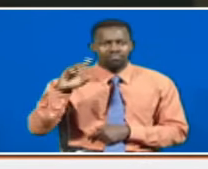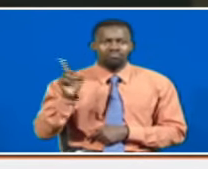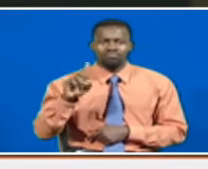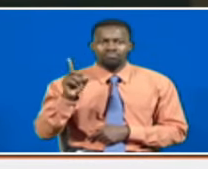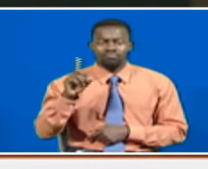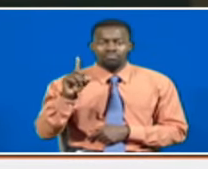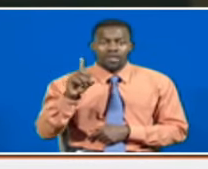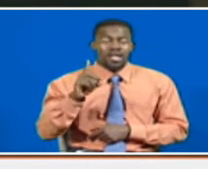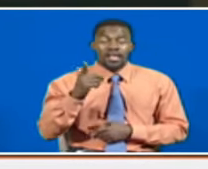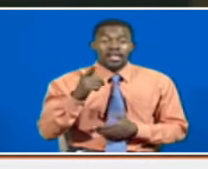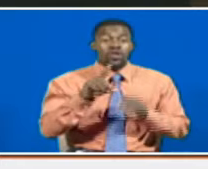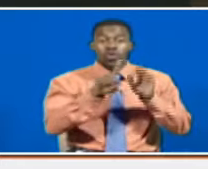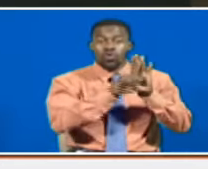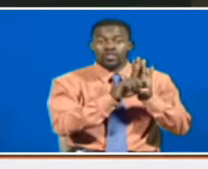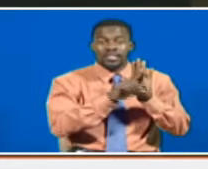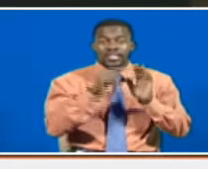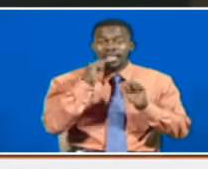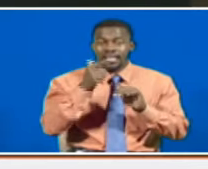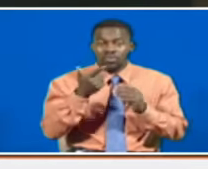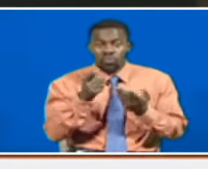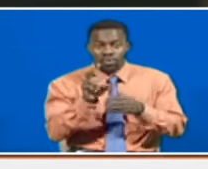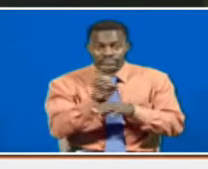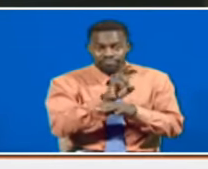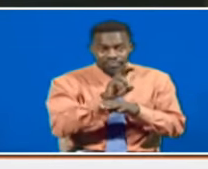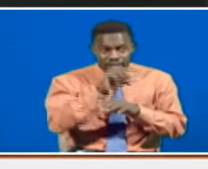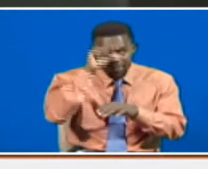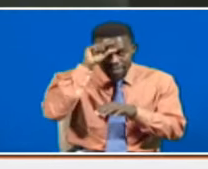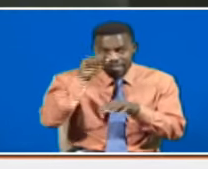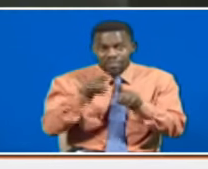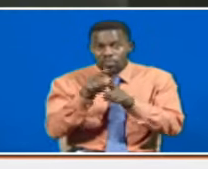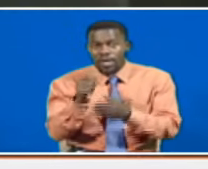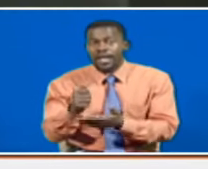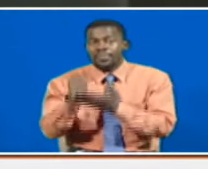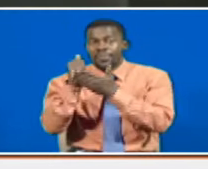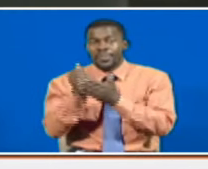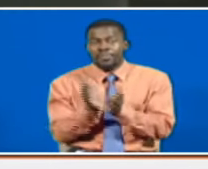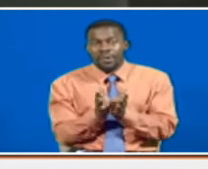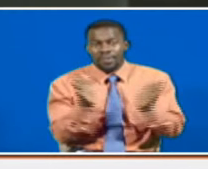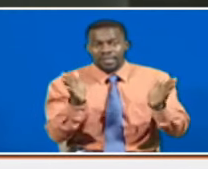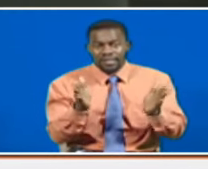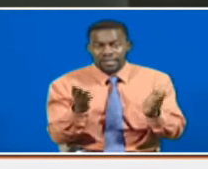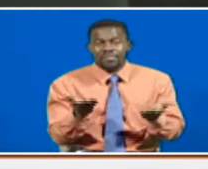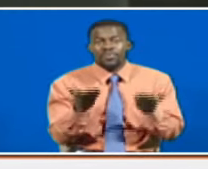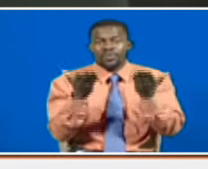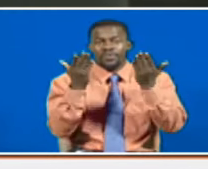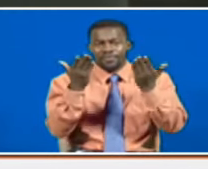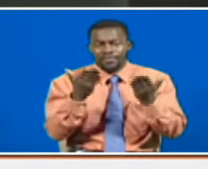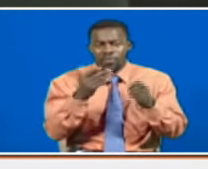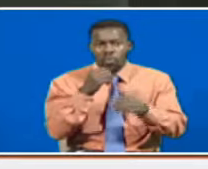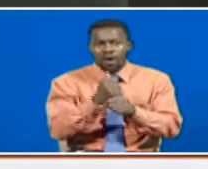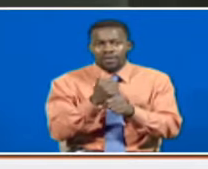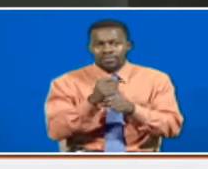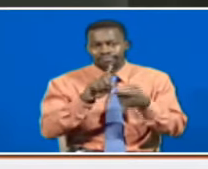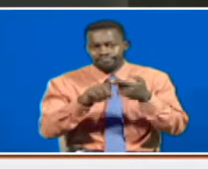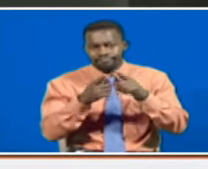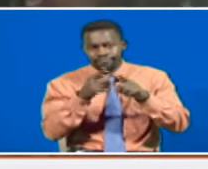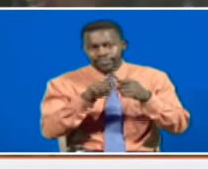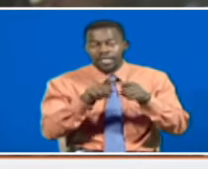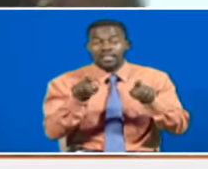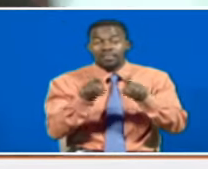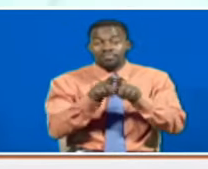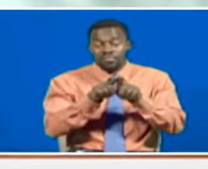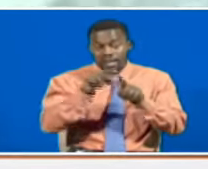to improve how government works and assist courts as well as members of the public. The new council has further promised to act on government policies